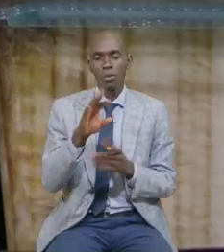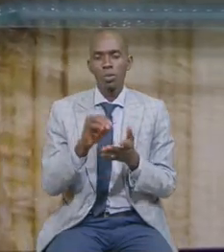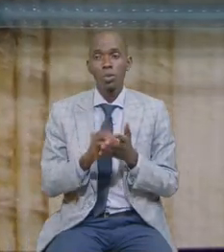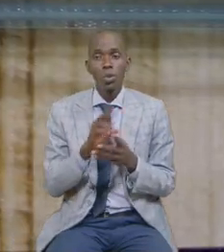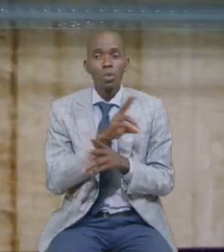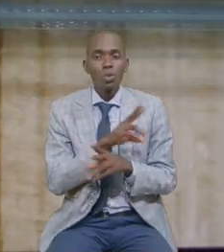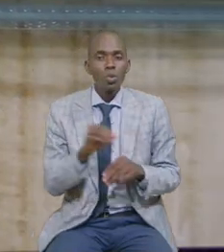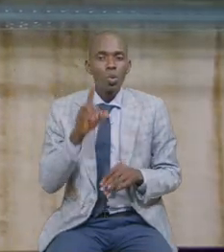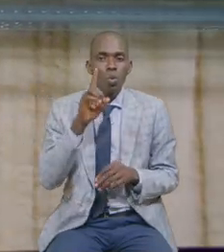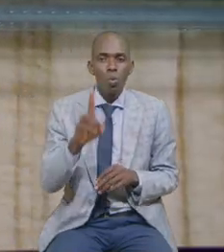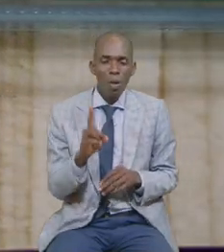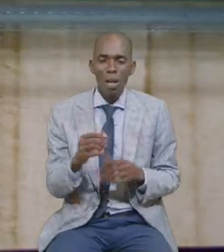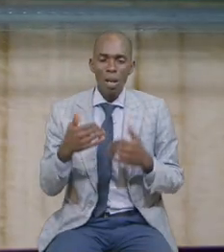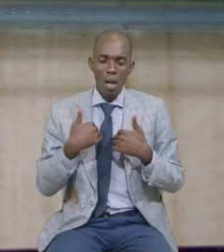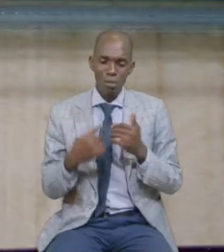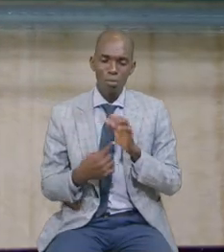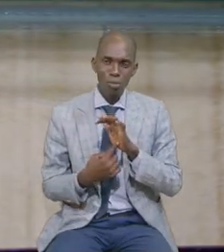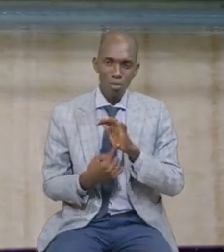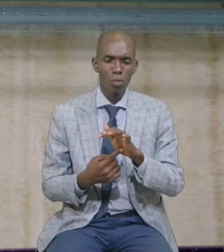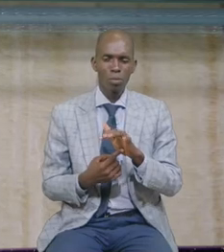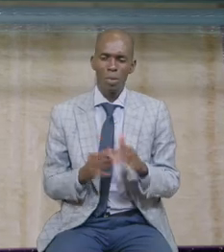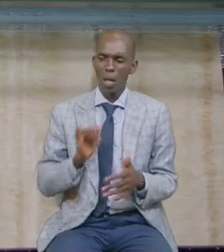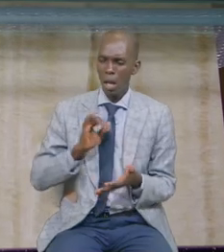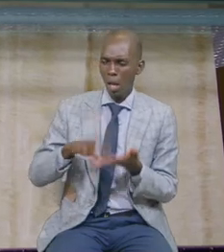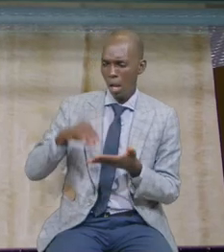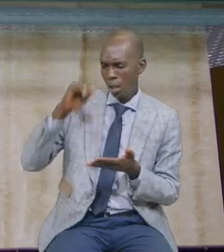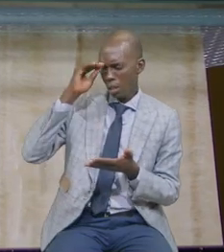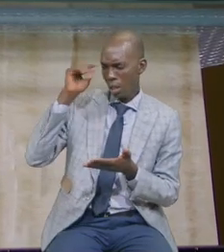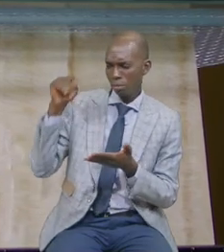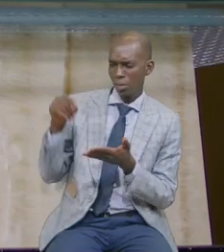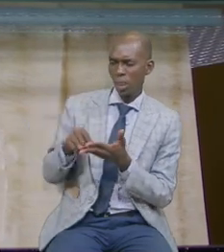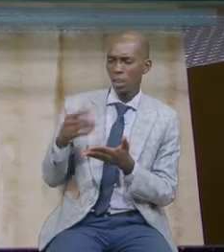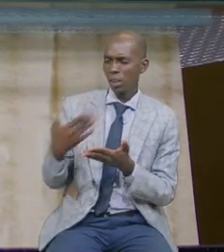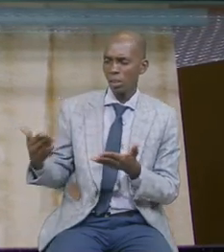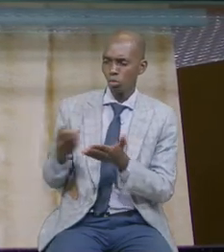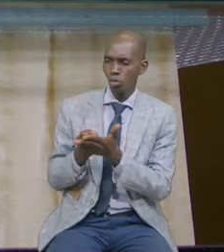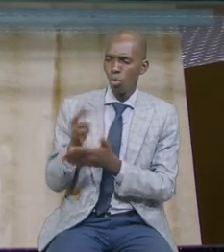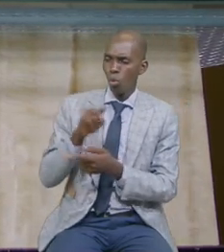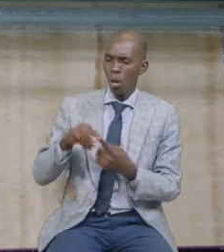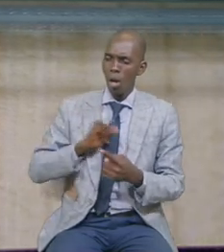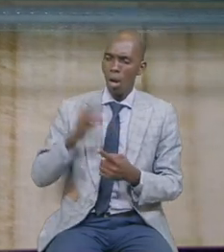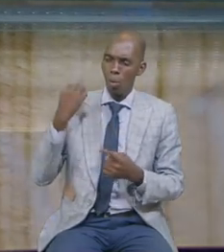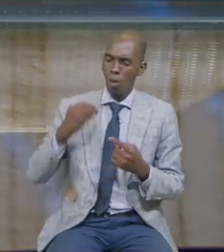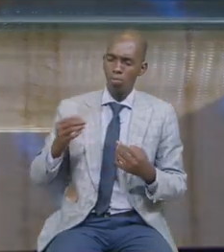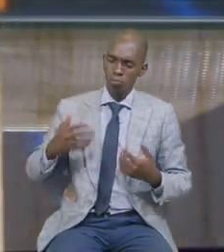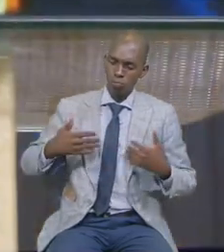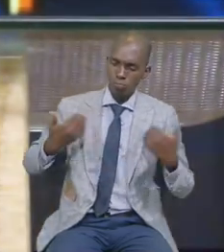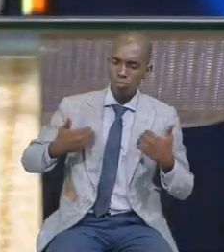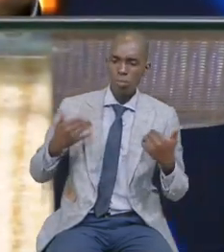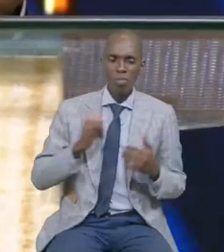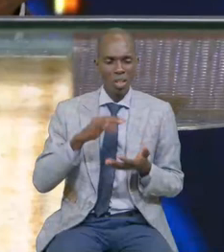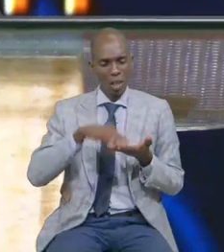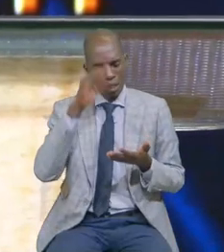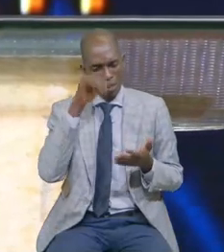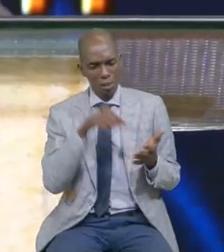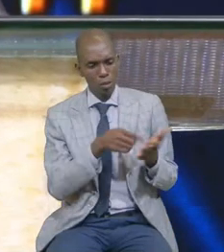had a manifested i launched days when I was young I launched this when I was at home I